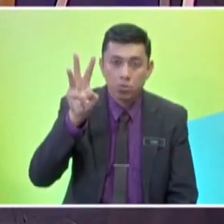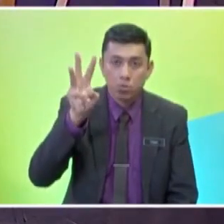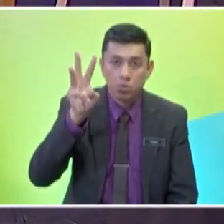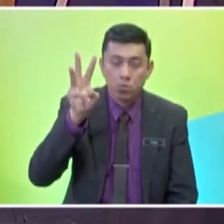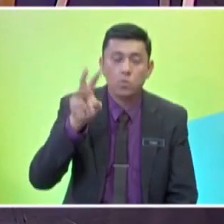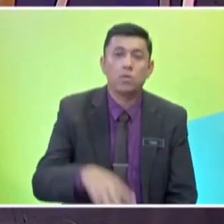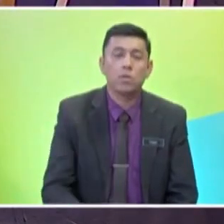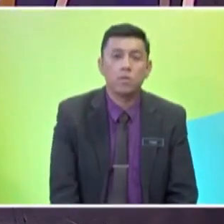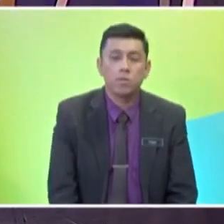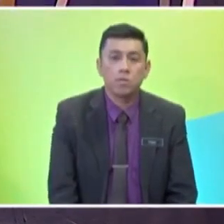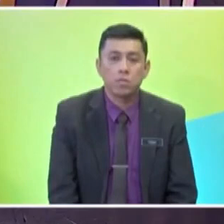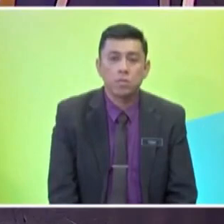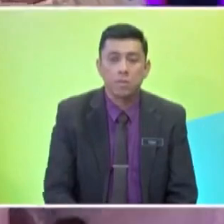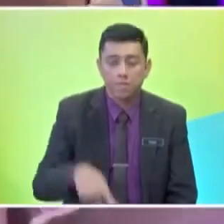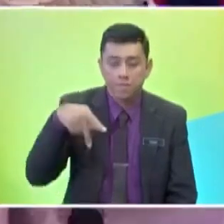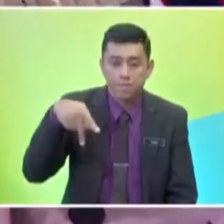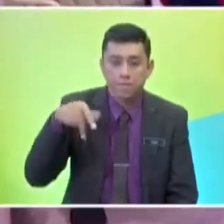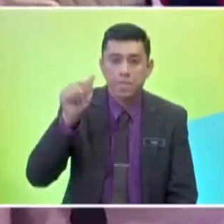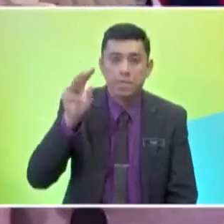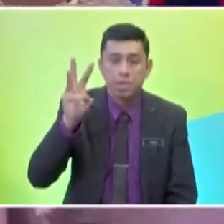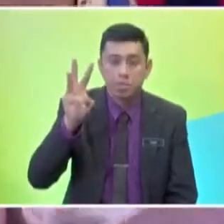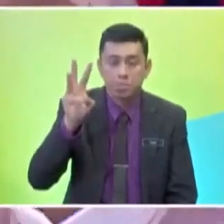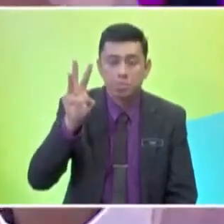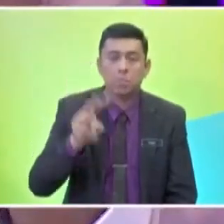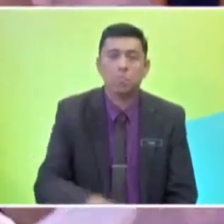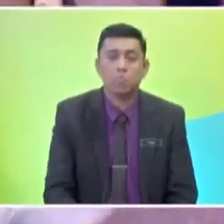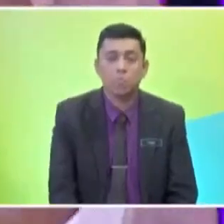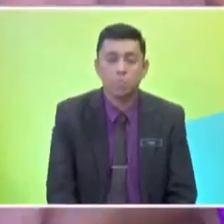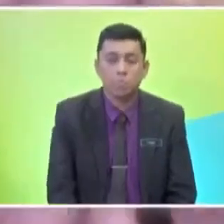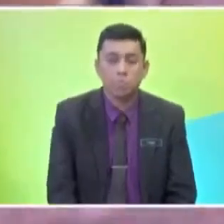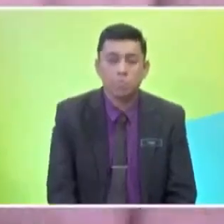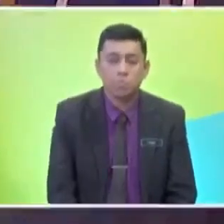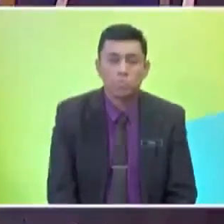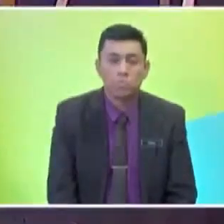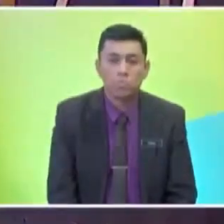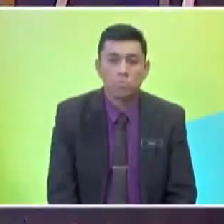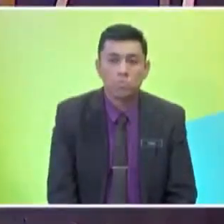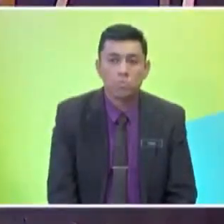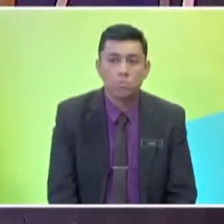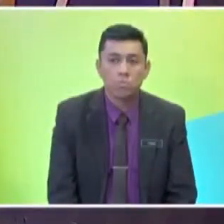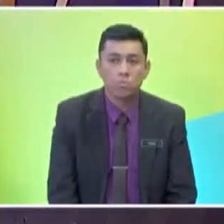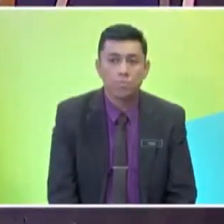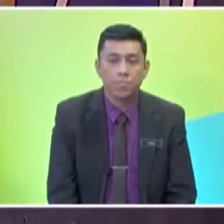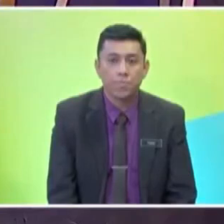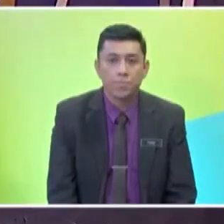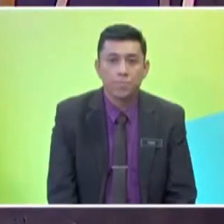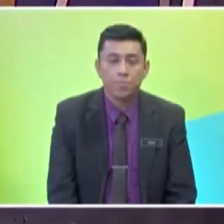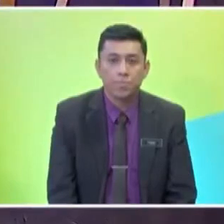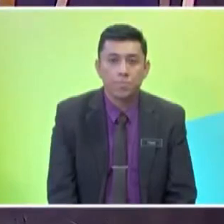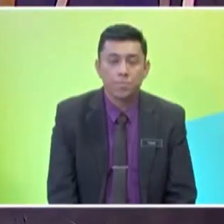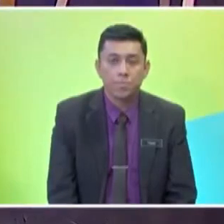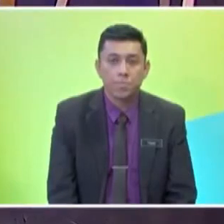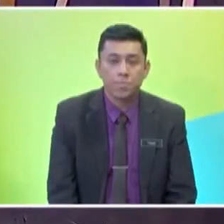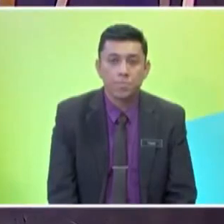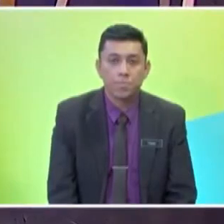Very good. All right, I'll repeat again. Paw. Okay. So, I'll stick to the board,